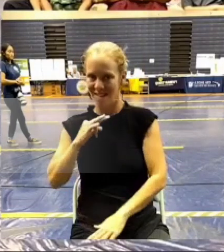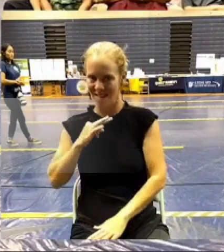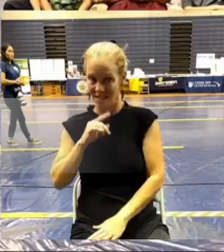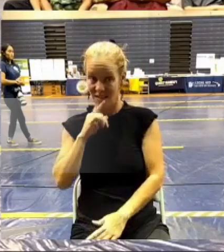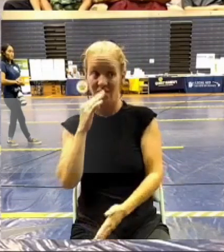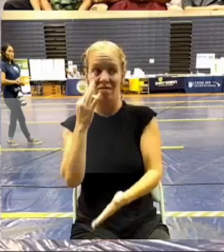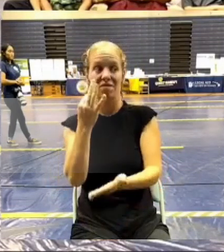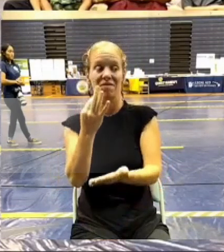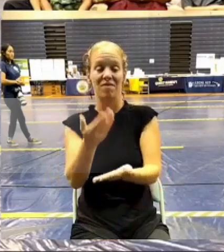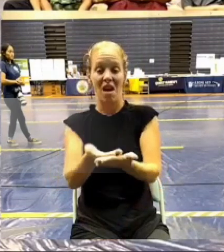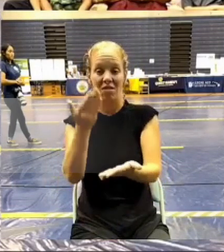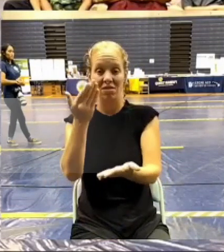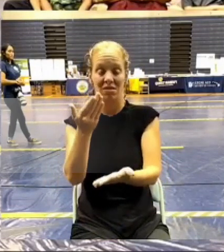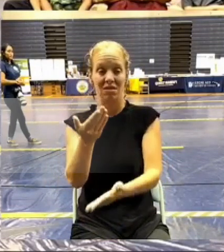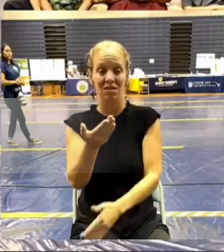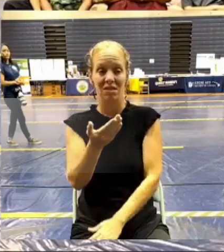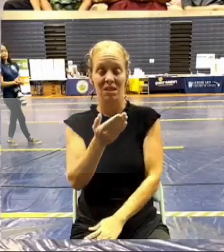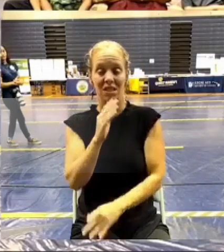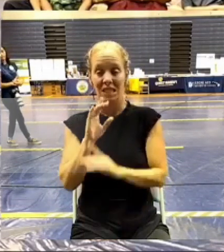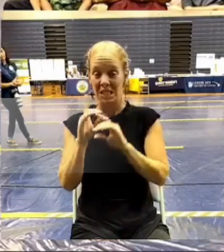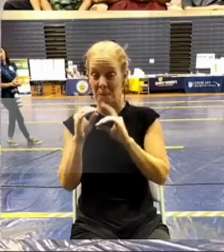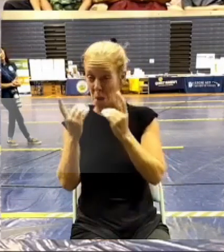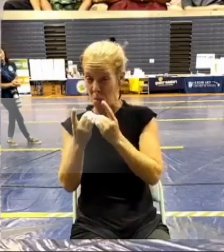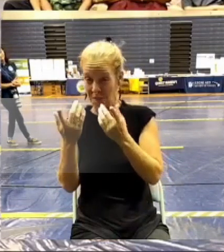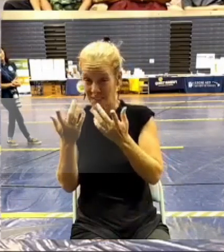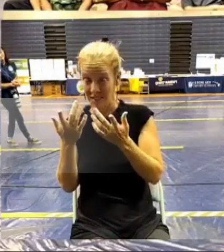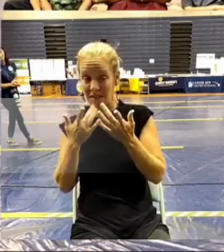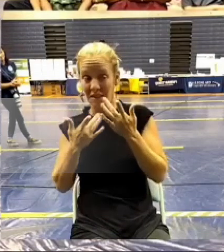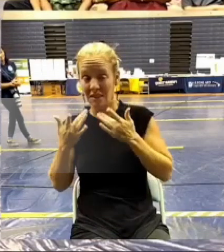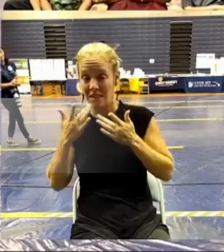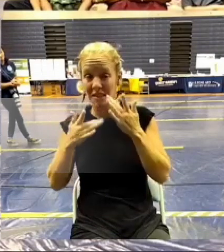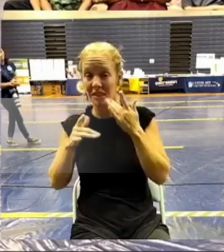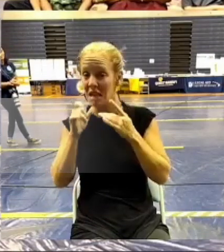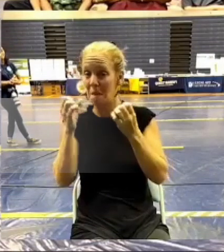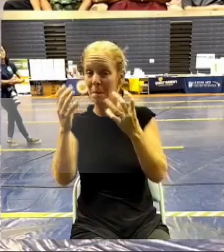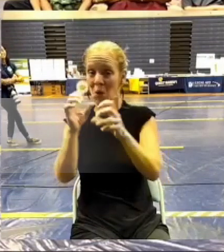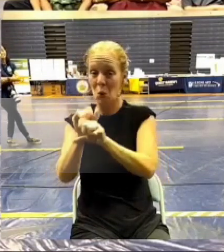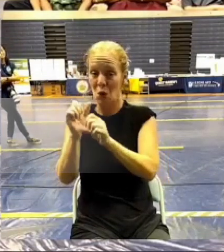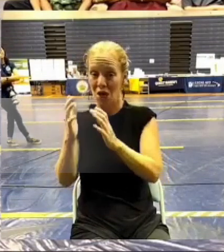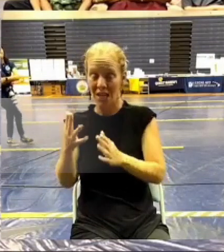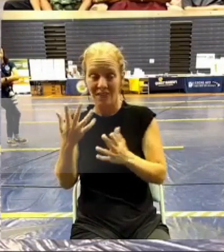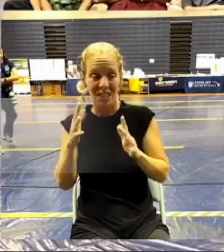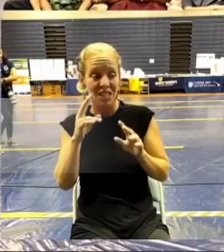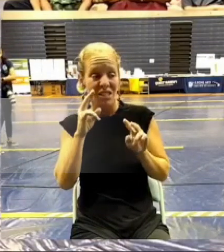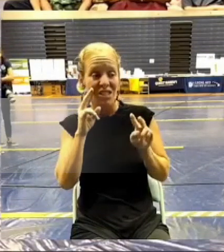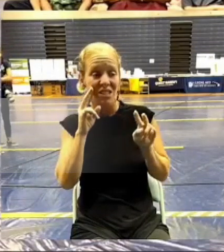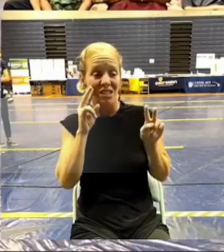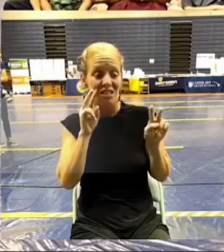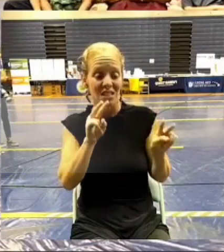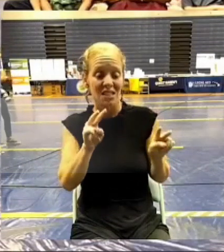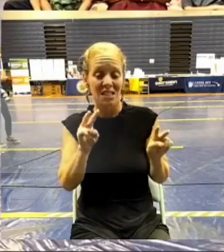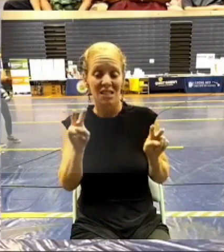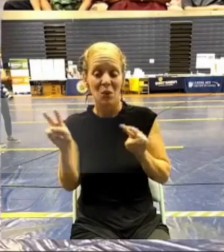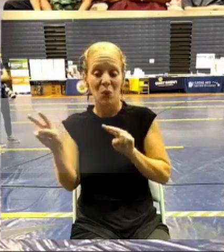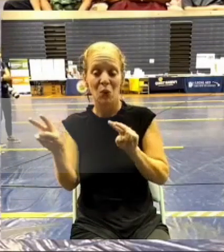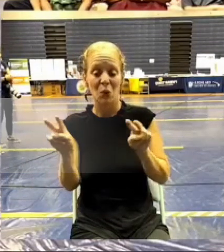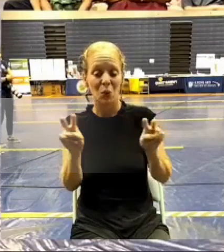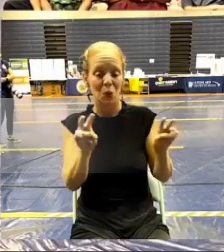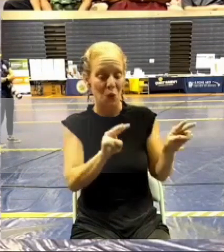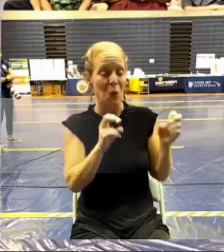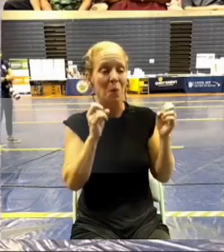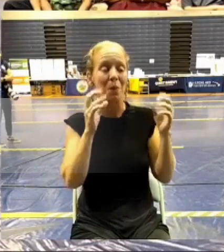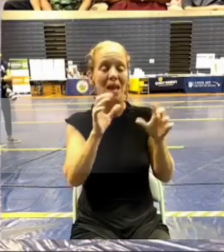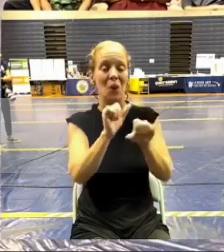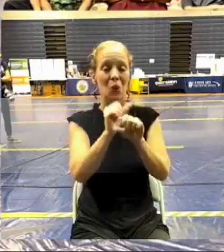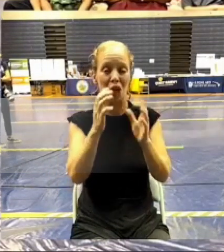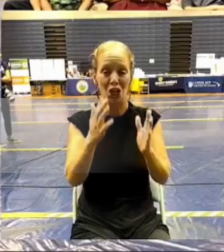That is a fact. Our department is short staff. I've seen our employees working on this day after day, hours after